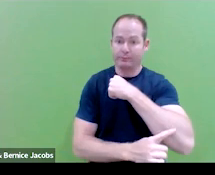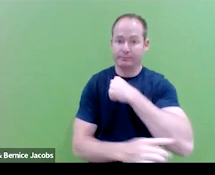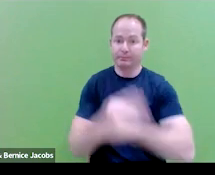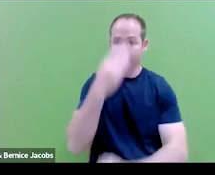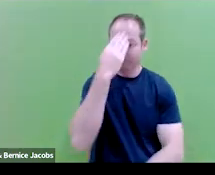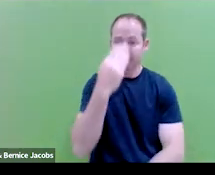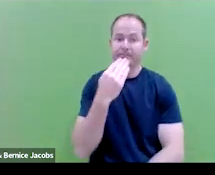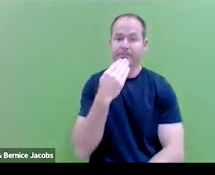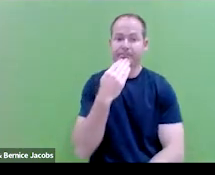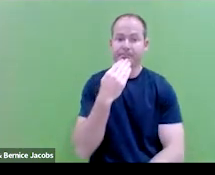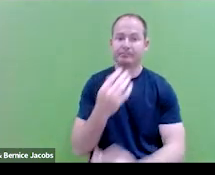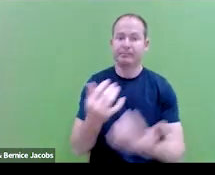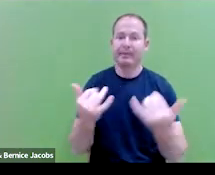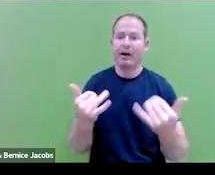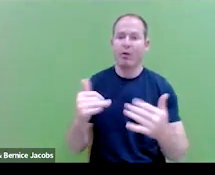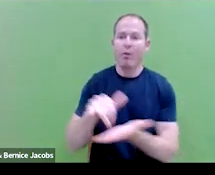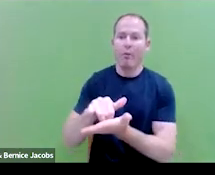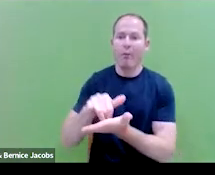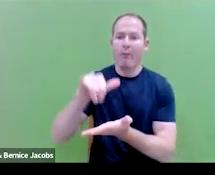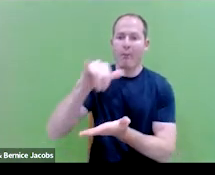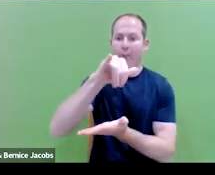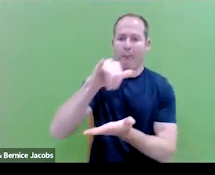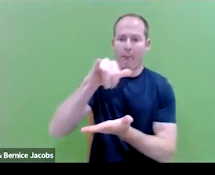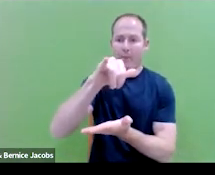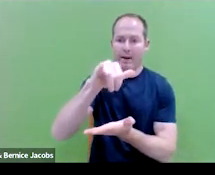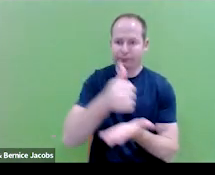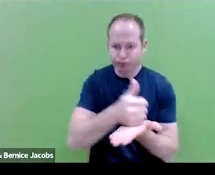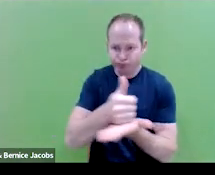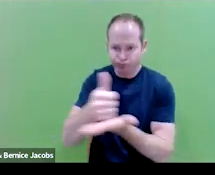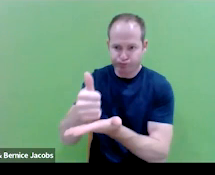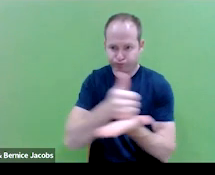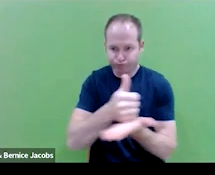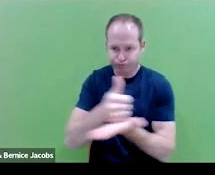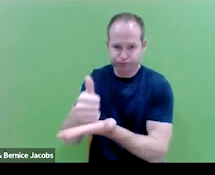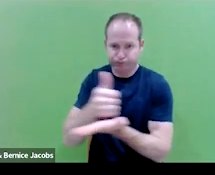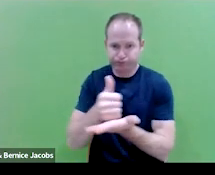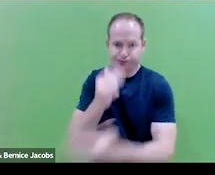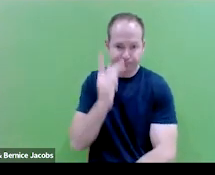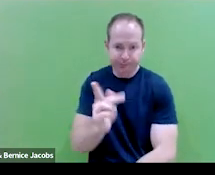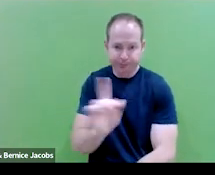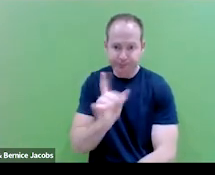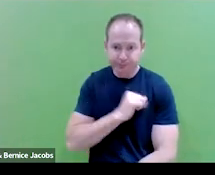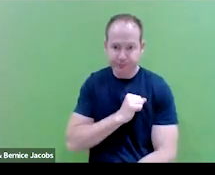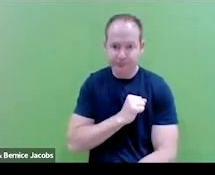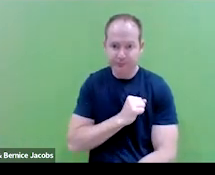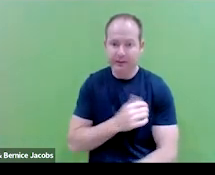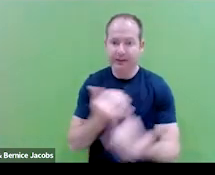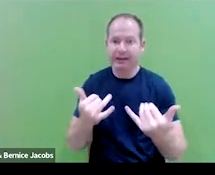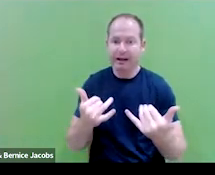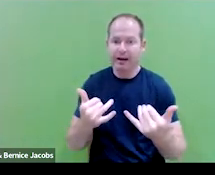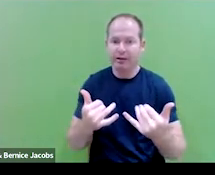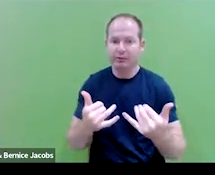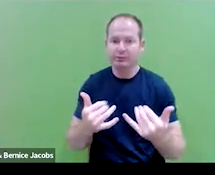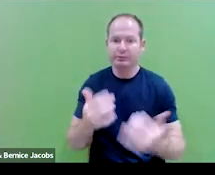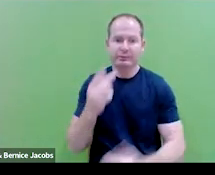a photo of the inside of a plane. And so what you see on the screen is the kind of the bottom side of a seat